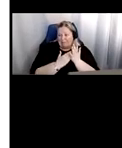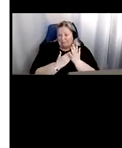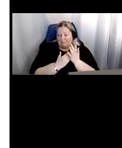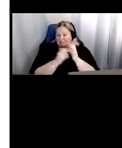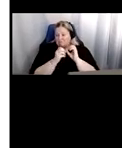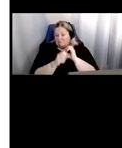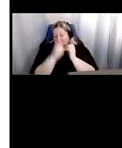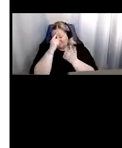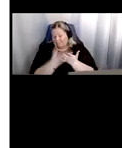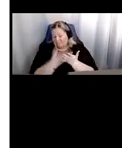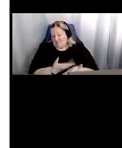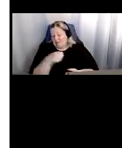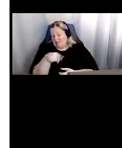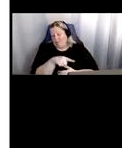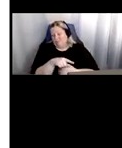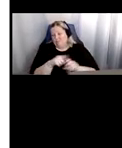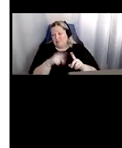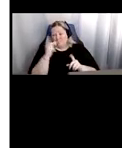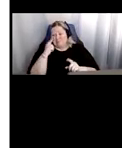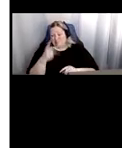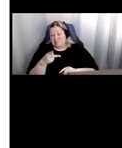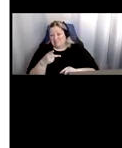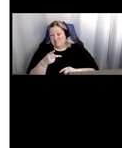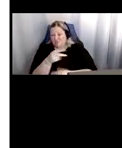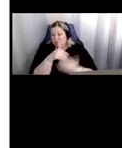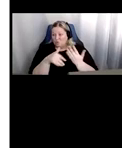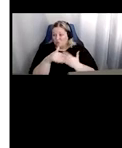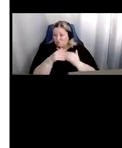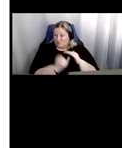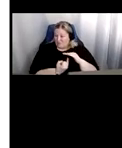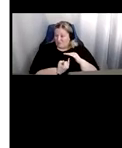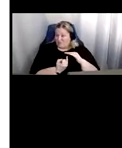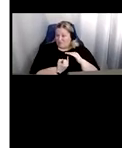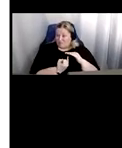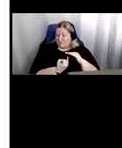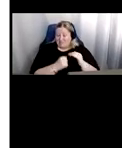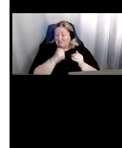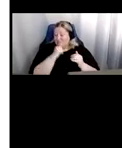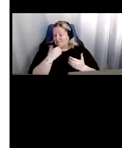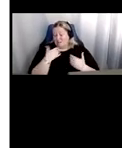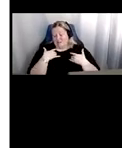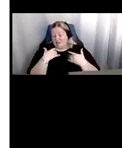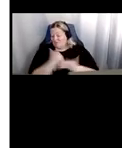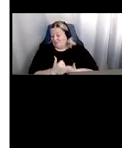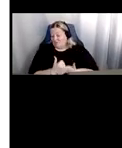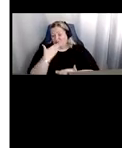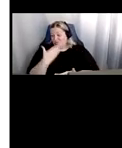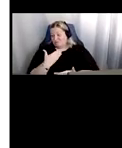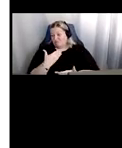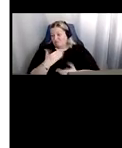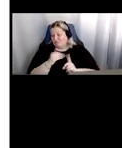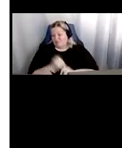there, but I think you can see that social isolation is not a helpful situation.